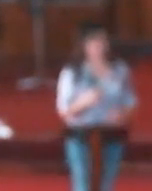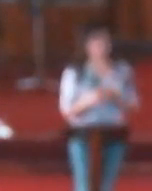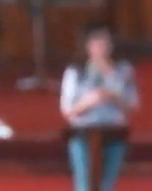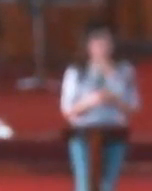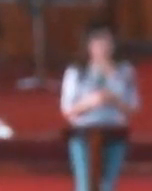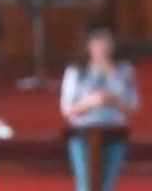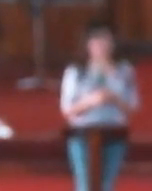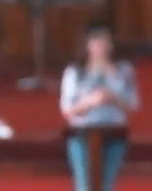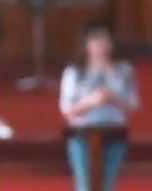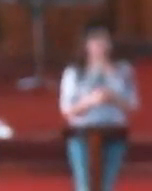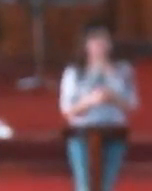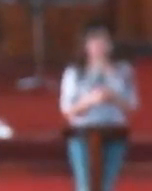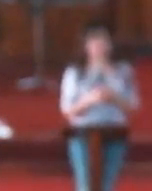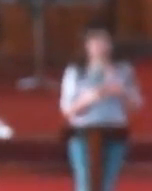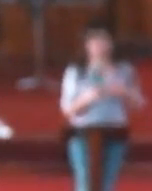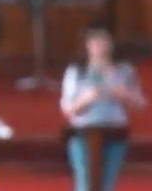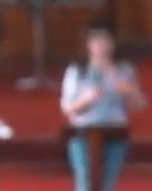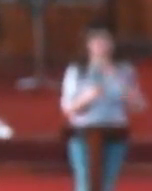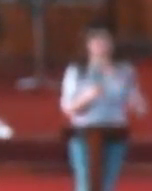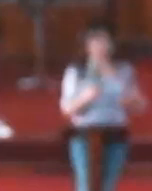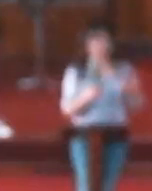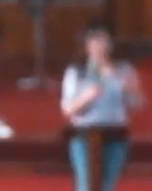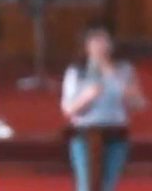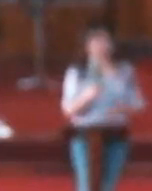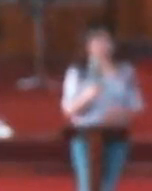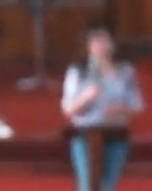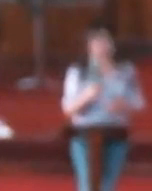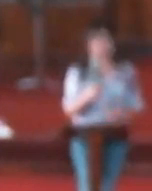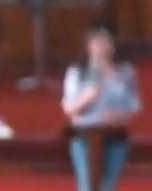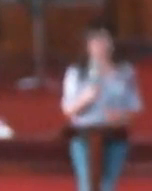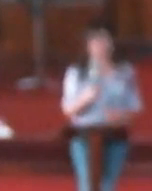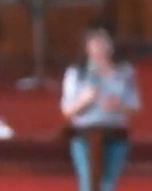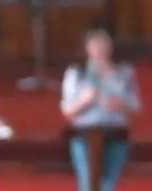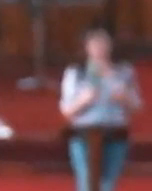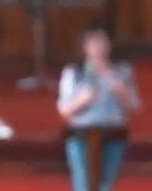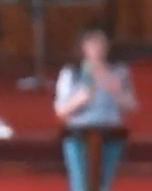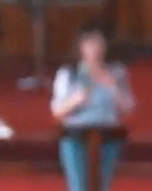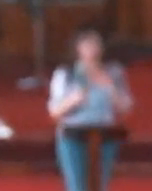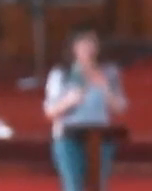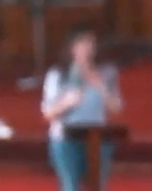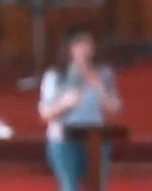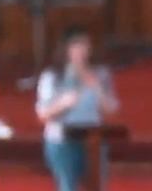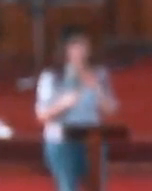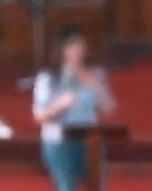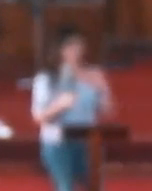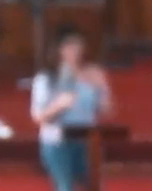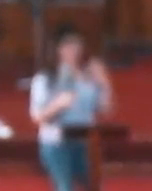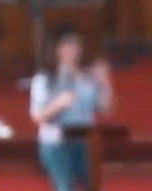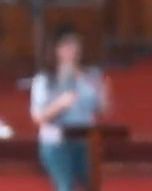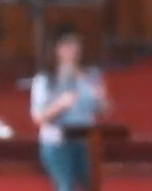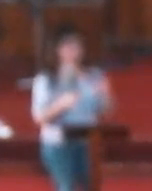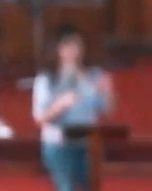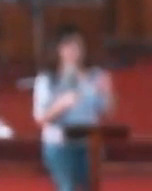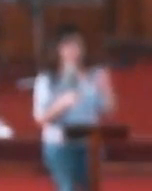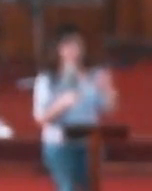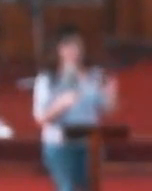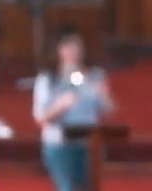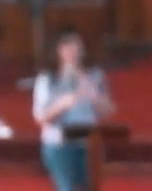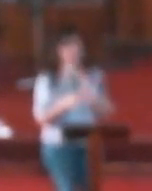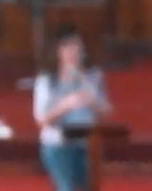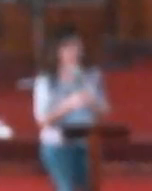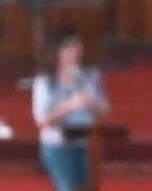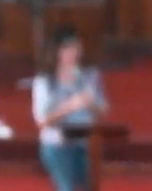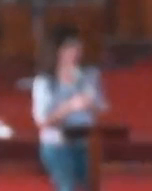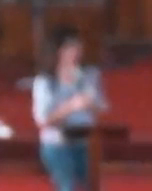la persona. Now, sometimes someone may come up, they may have a problem or a health issue, and in my own heart I want to say something that will better